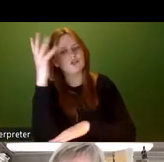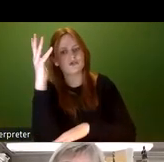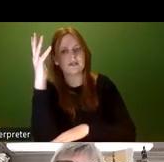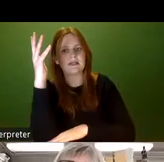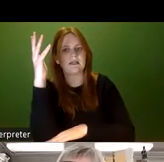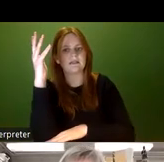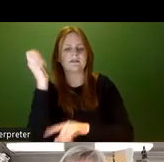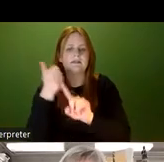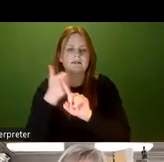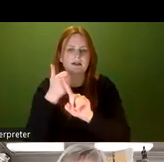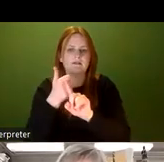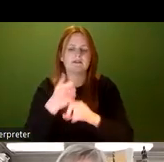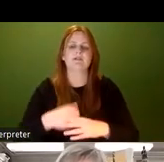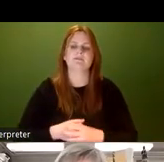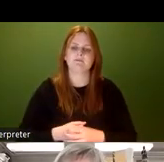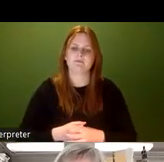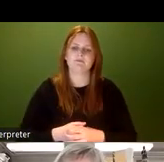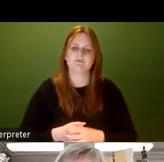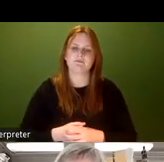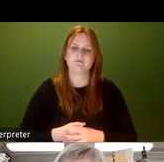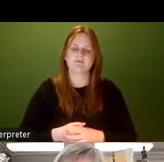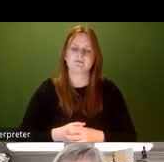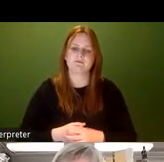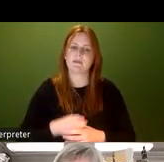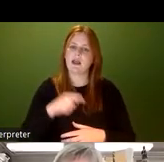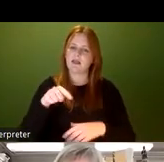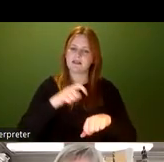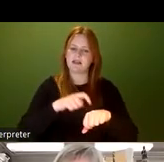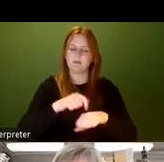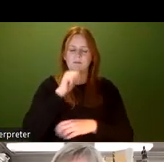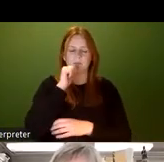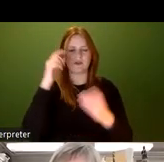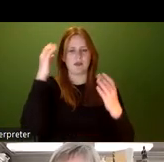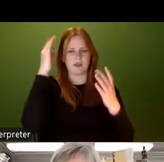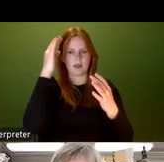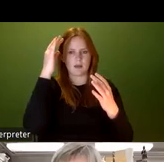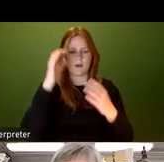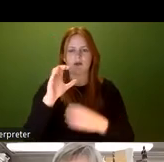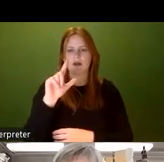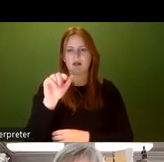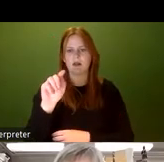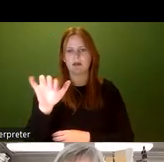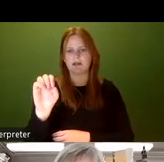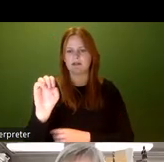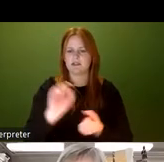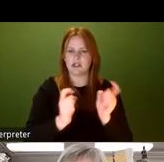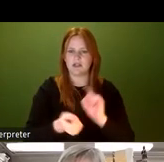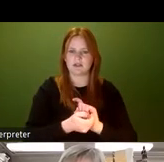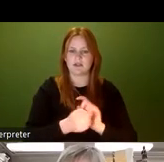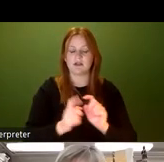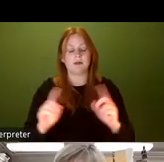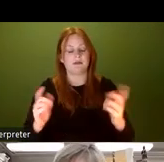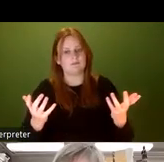And I wasn't even at this point thinking so consciously of climate change, although it was certainly